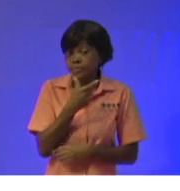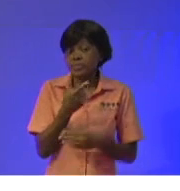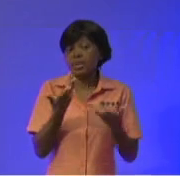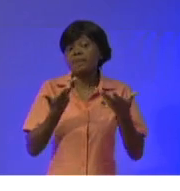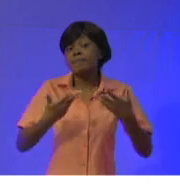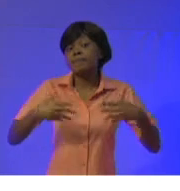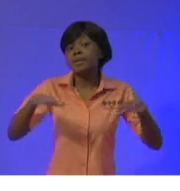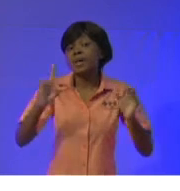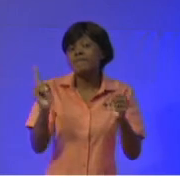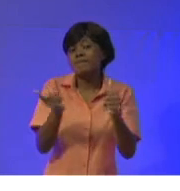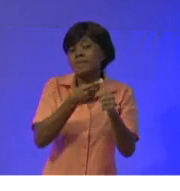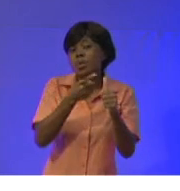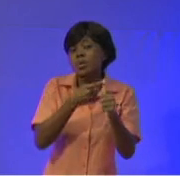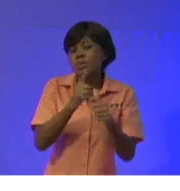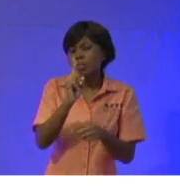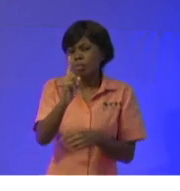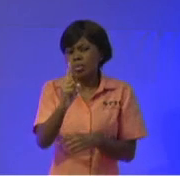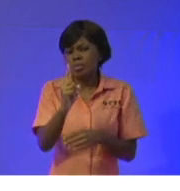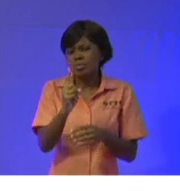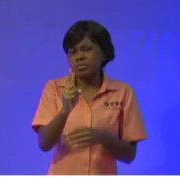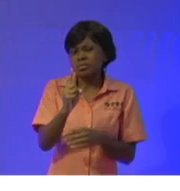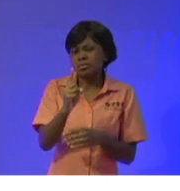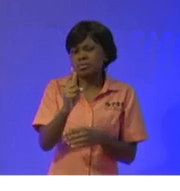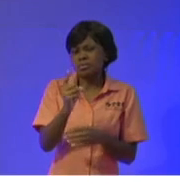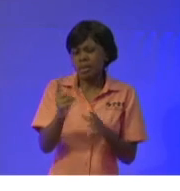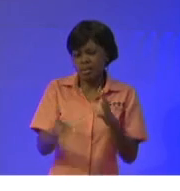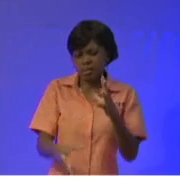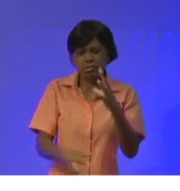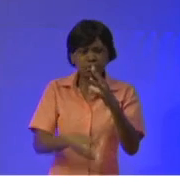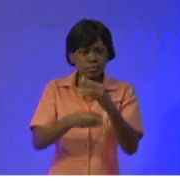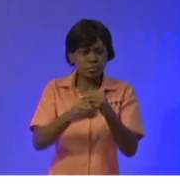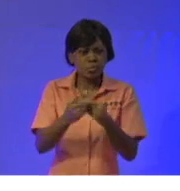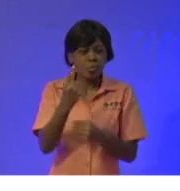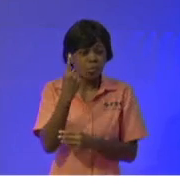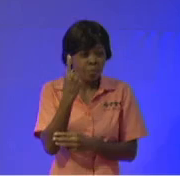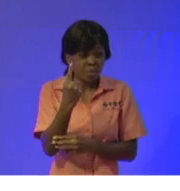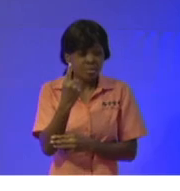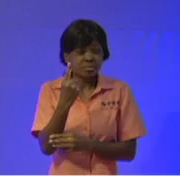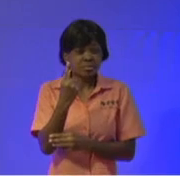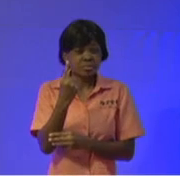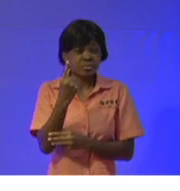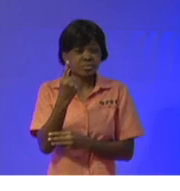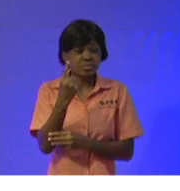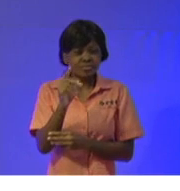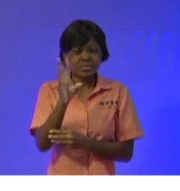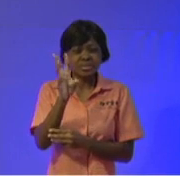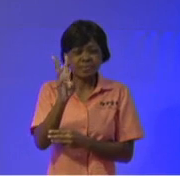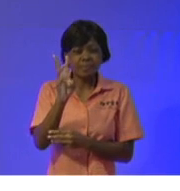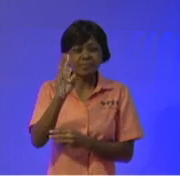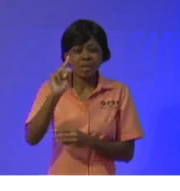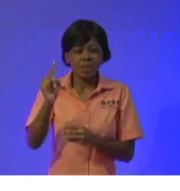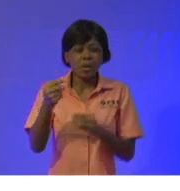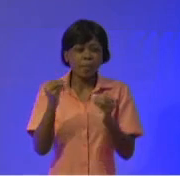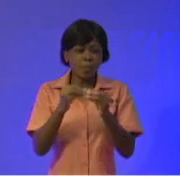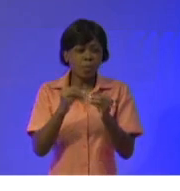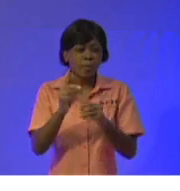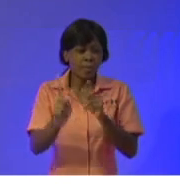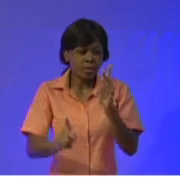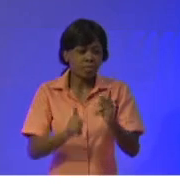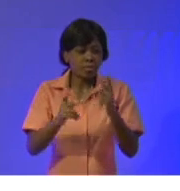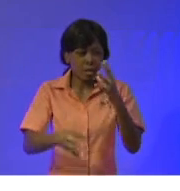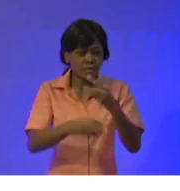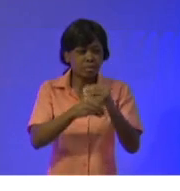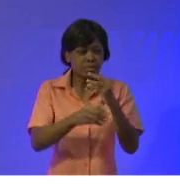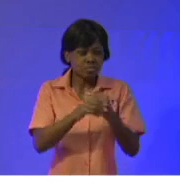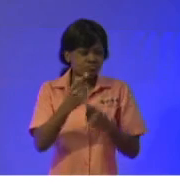32,627 additional primary doses delivered to date. And as we keep outlining the statistic of